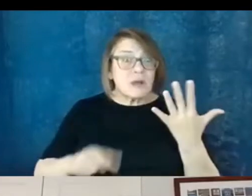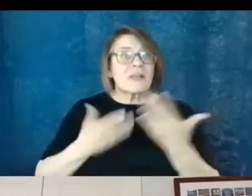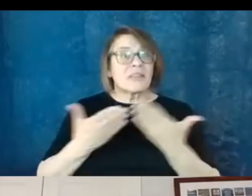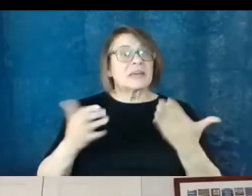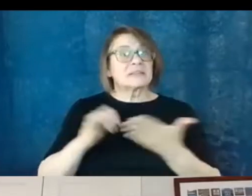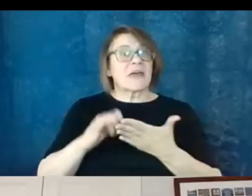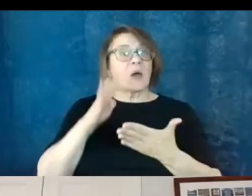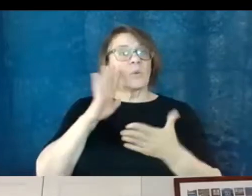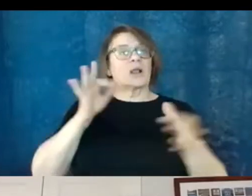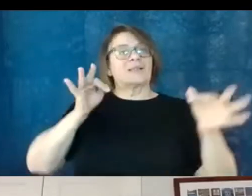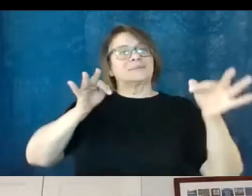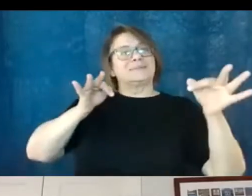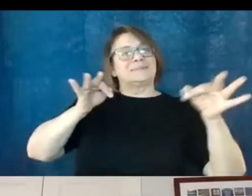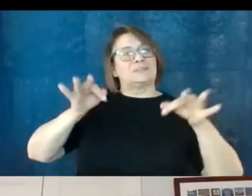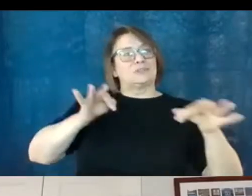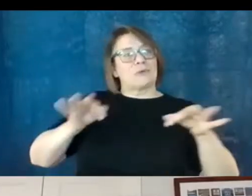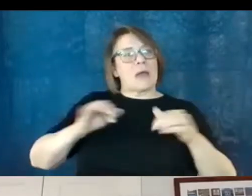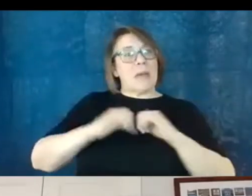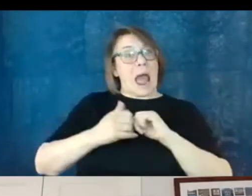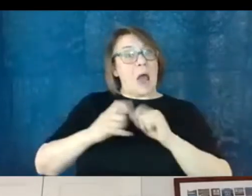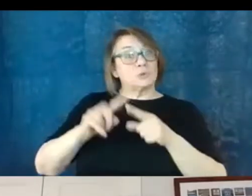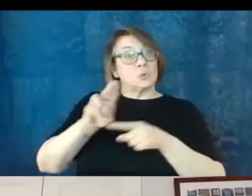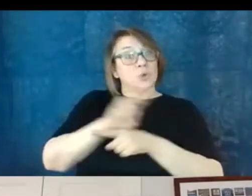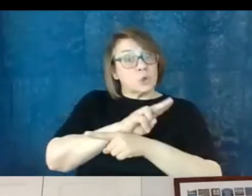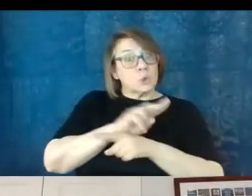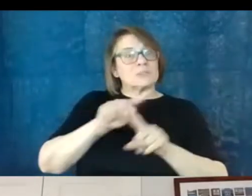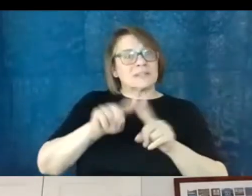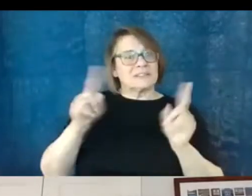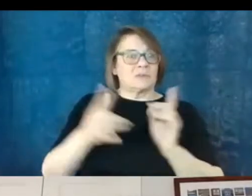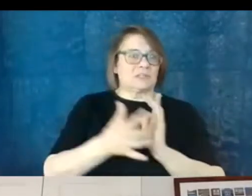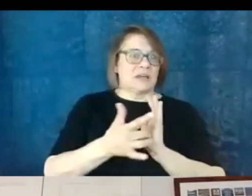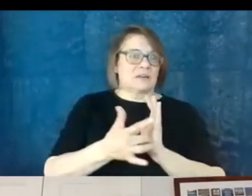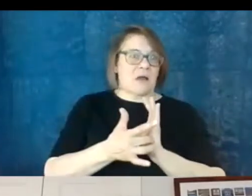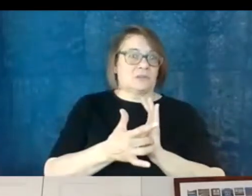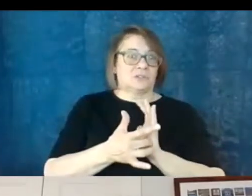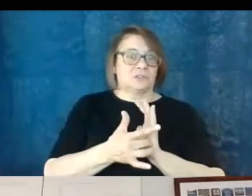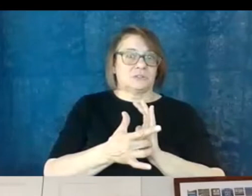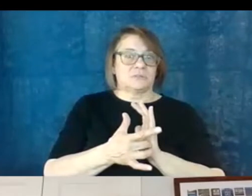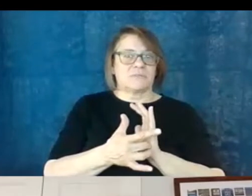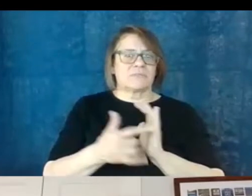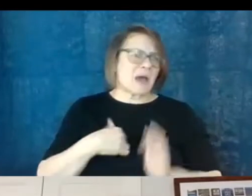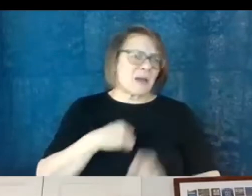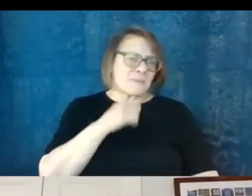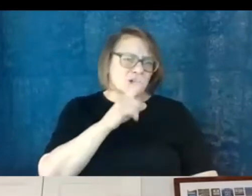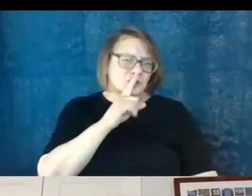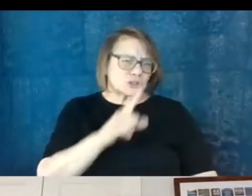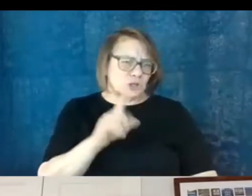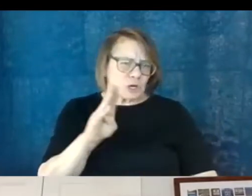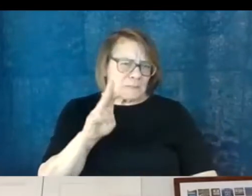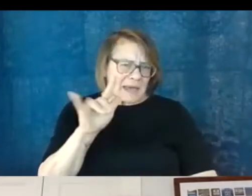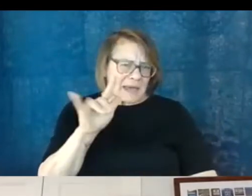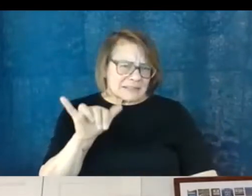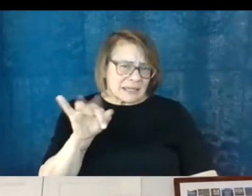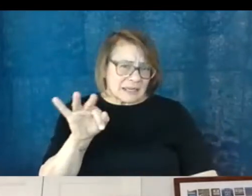will describe, how to use these different technologies. And so I'm not sure, Betsy, if we're going to be able to share